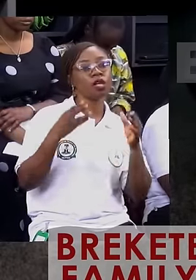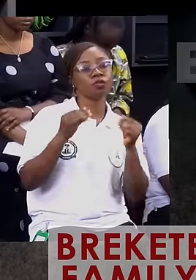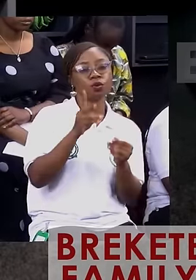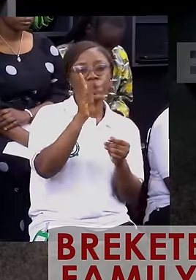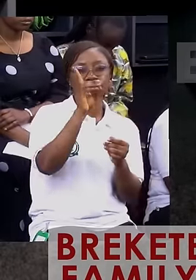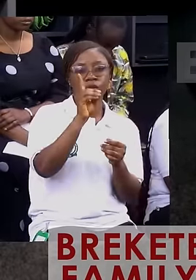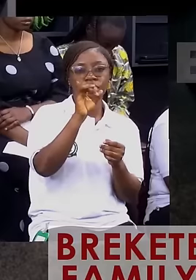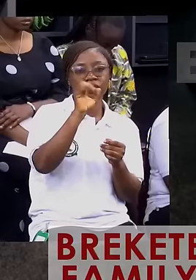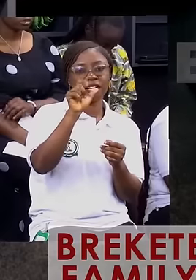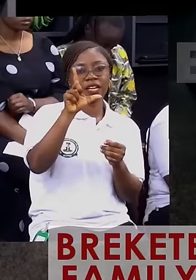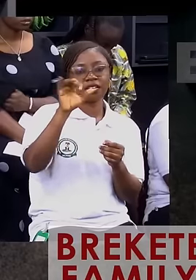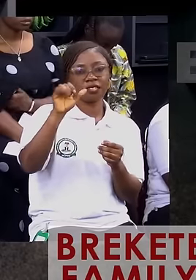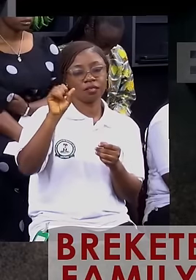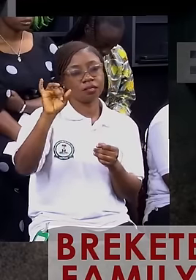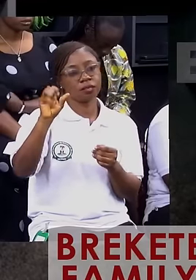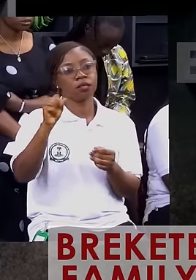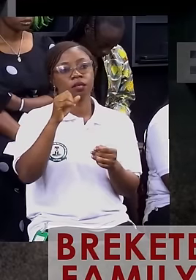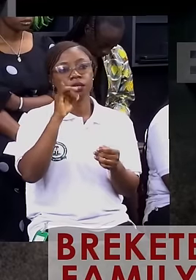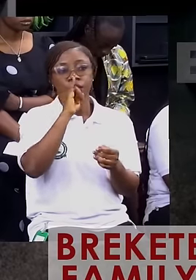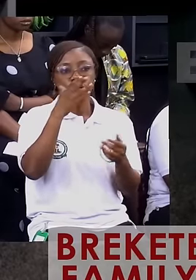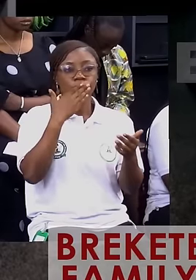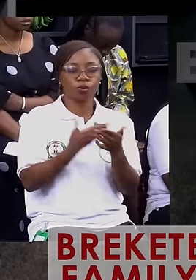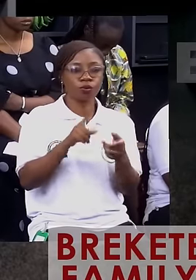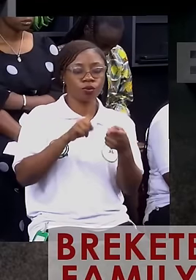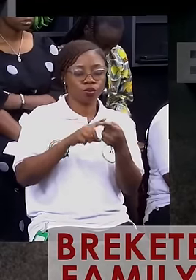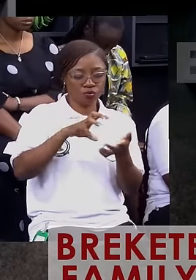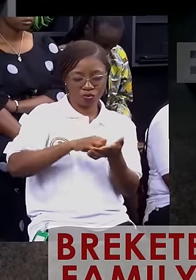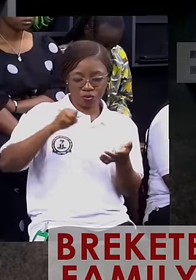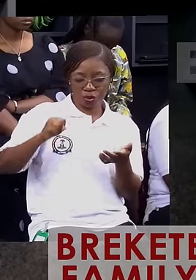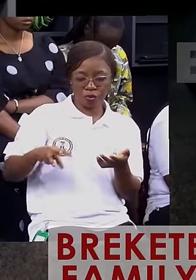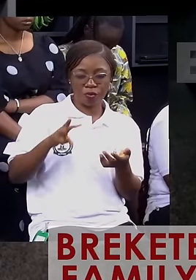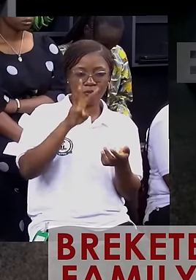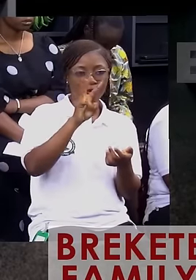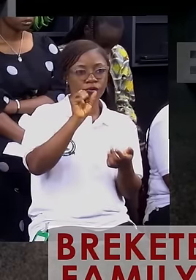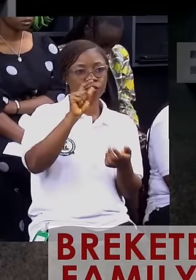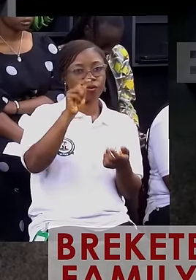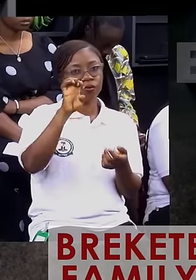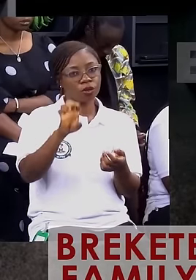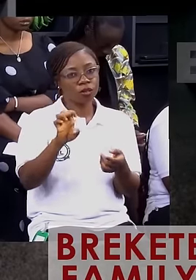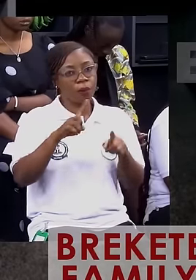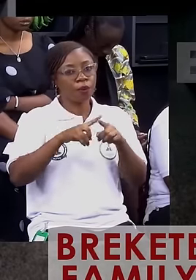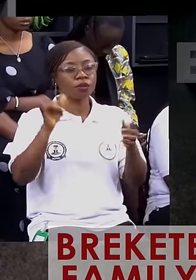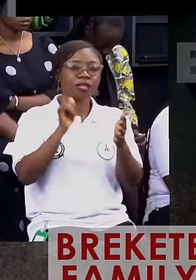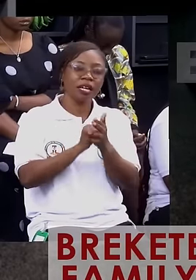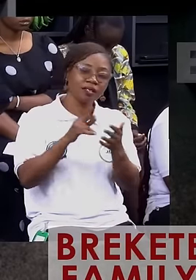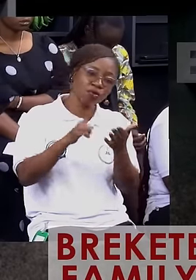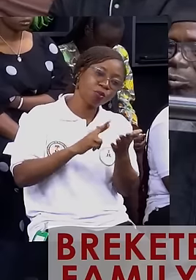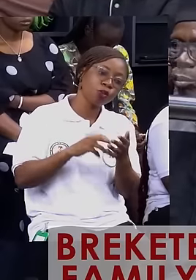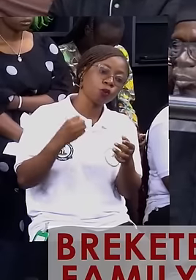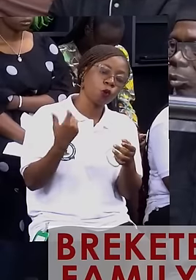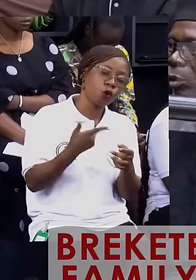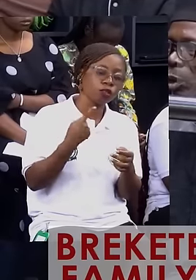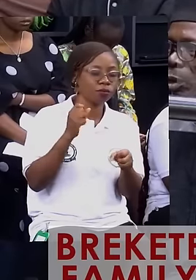dialysis is good to remove waste from the body, but it is not sufficient to replace all the functions of the kidney.